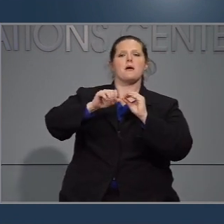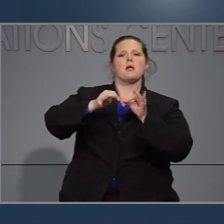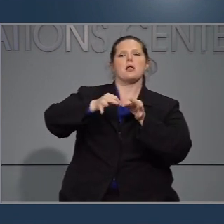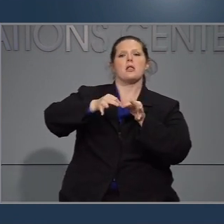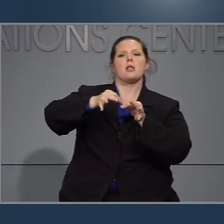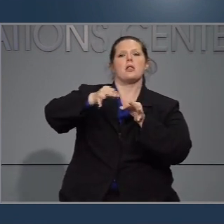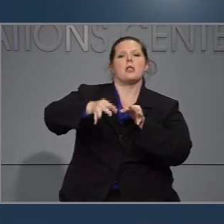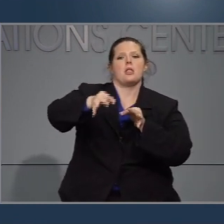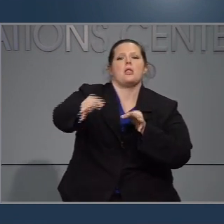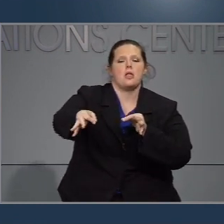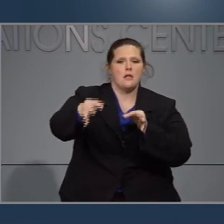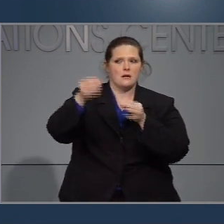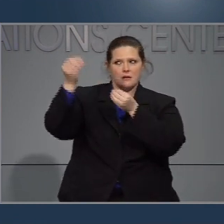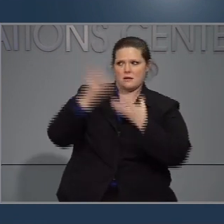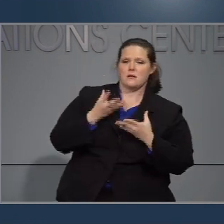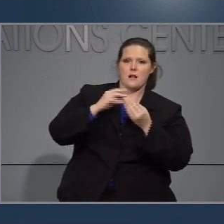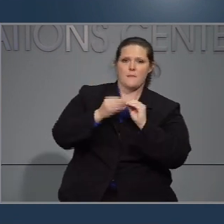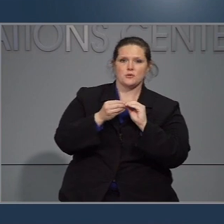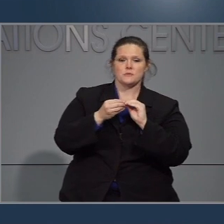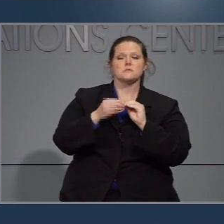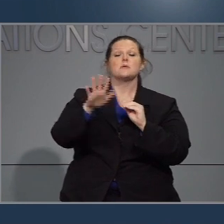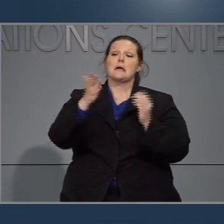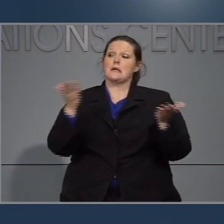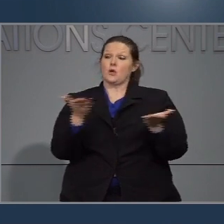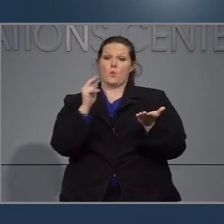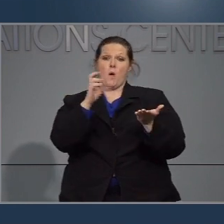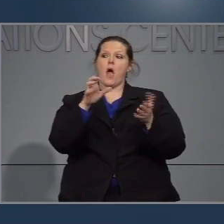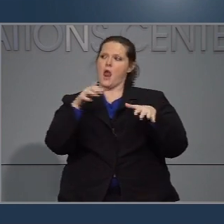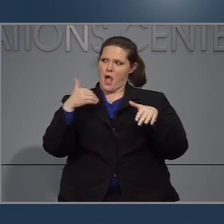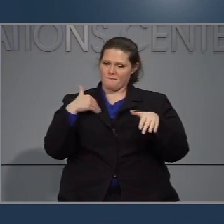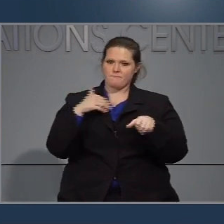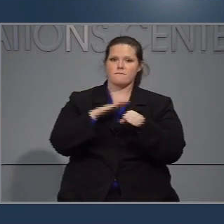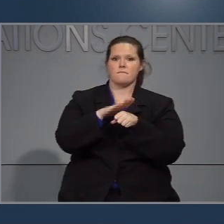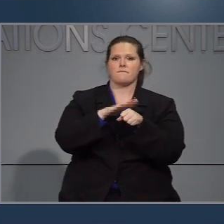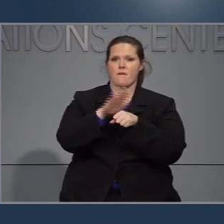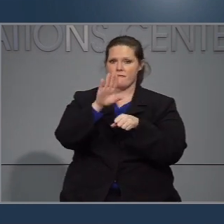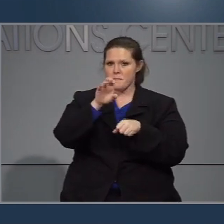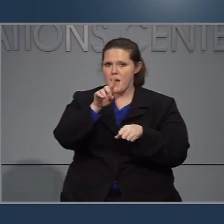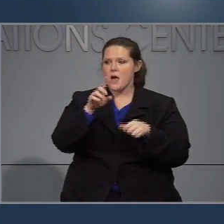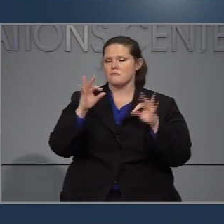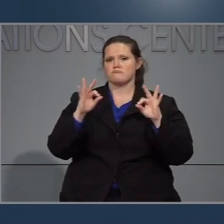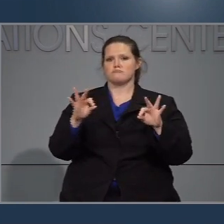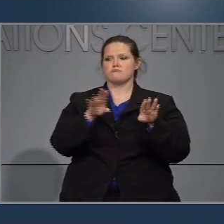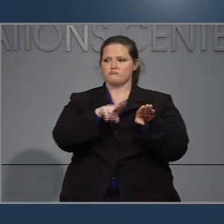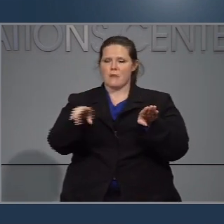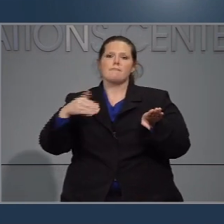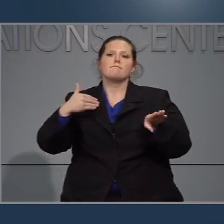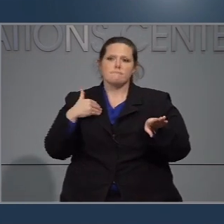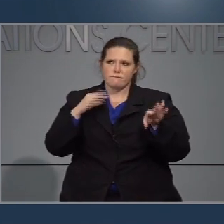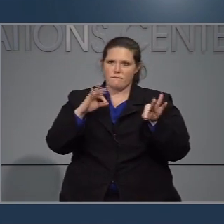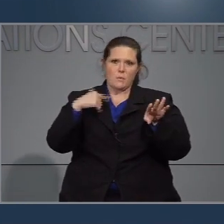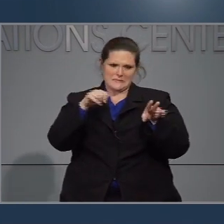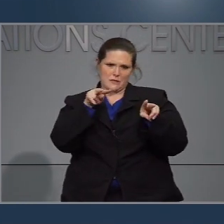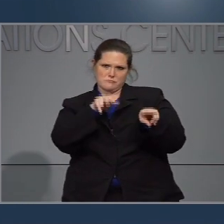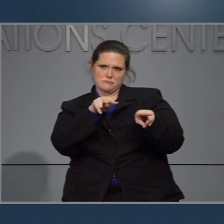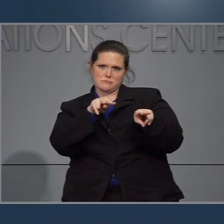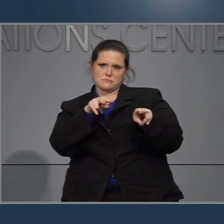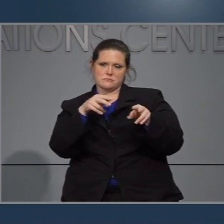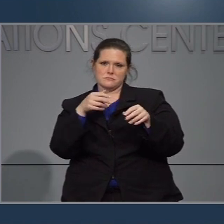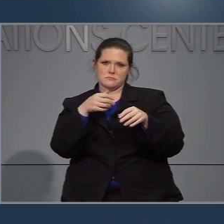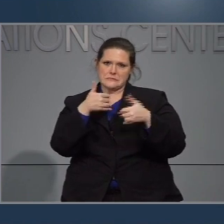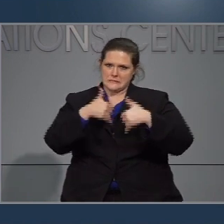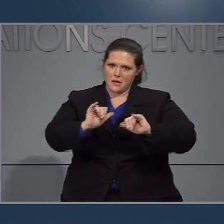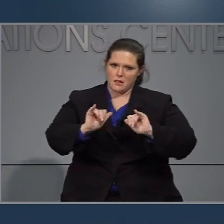hospital capacity here in North Carolina, and we continue to monitor this closely. Okay, so where are